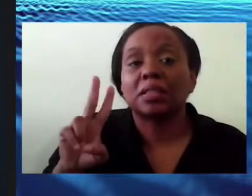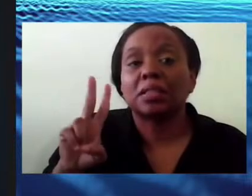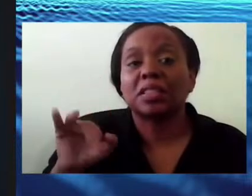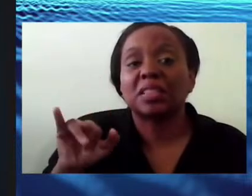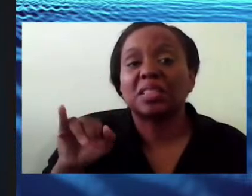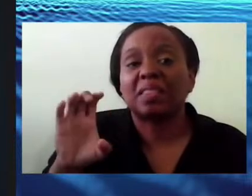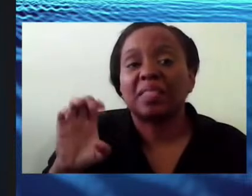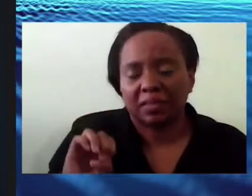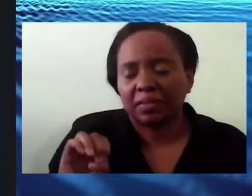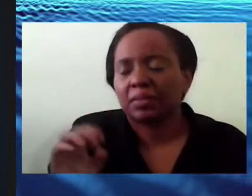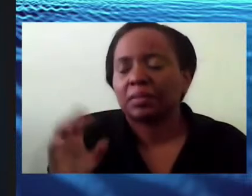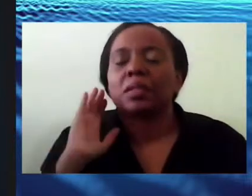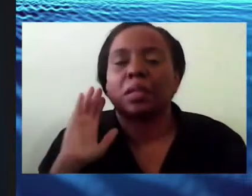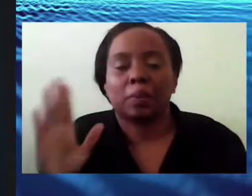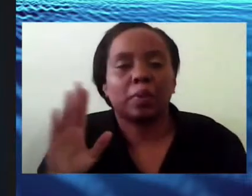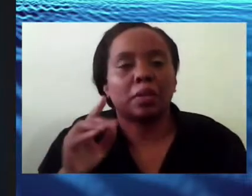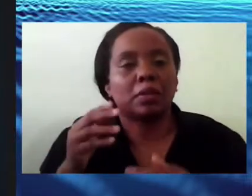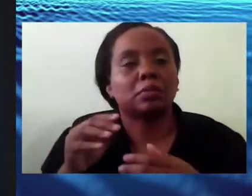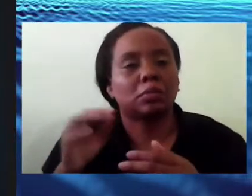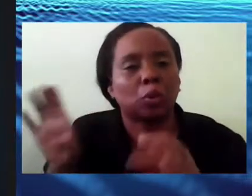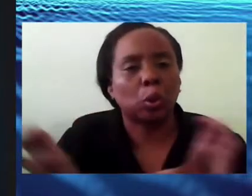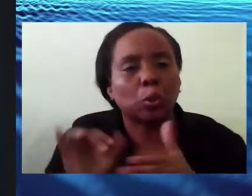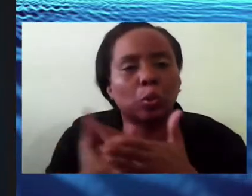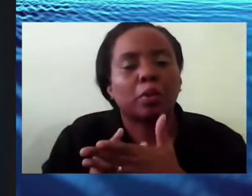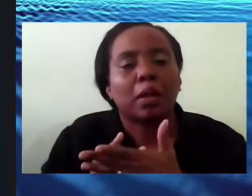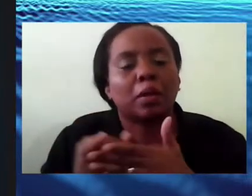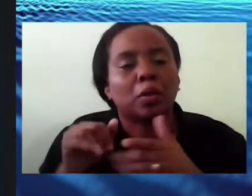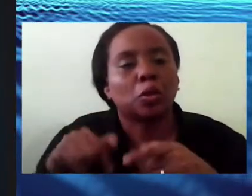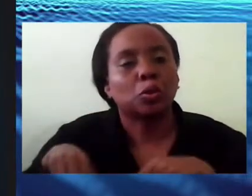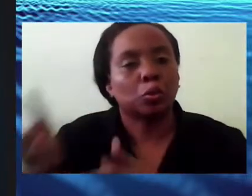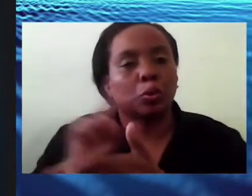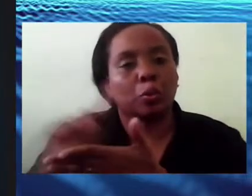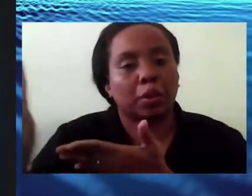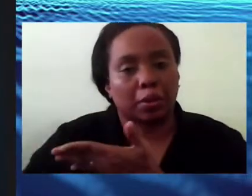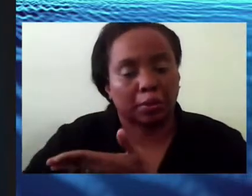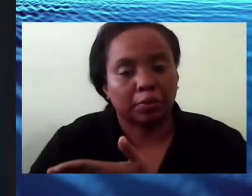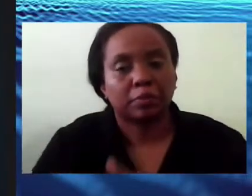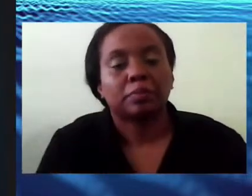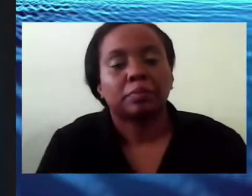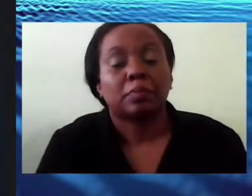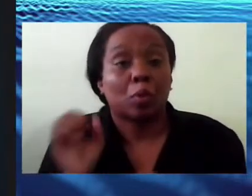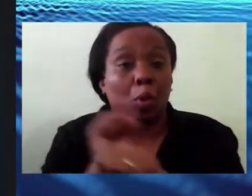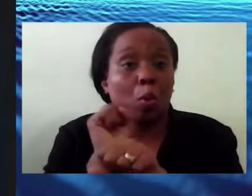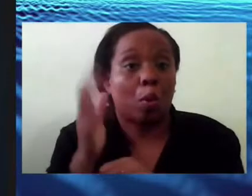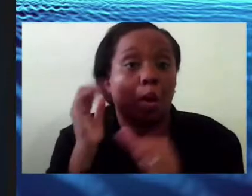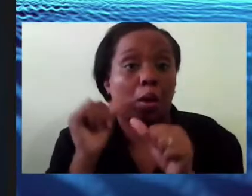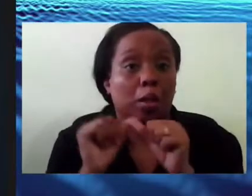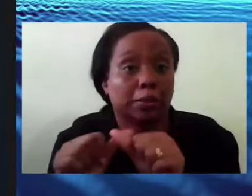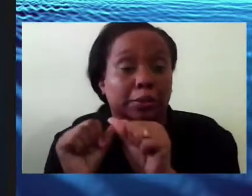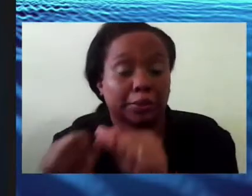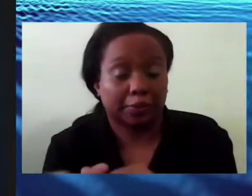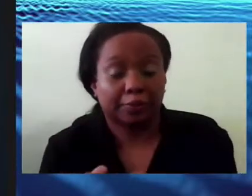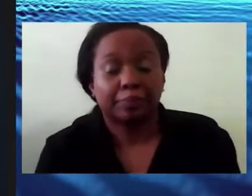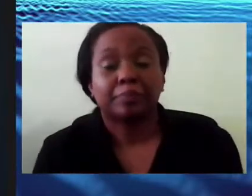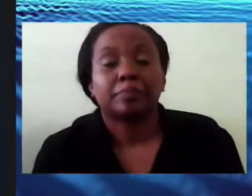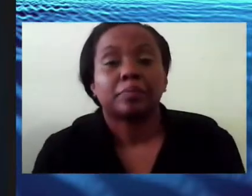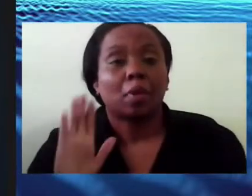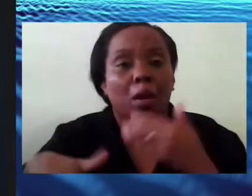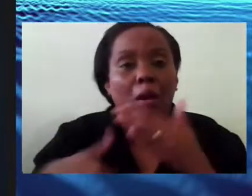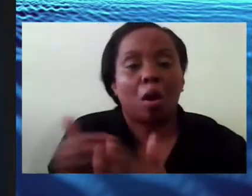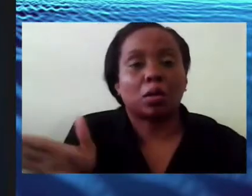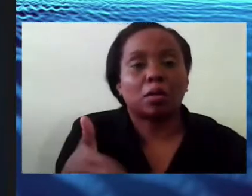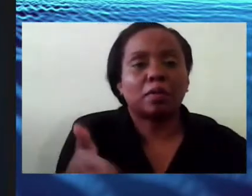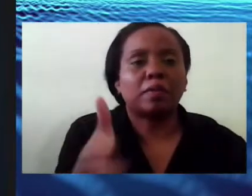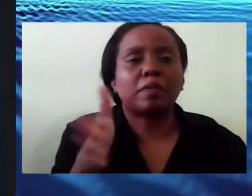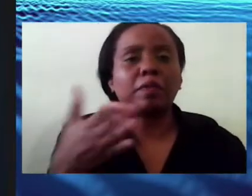in the port administration office continued without interruption. With respect to the fish markets, all of the major cleanup and washing down in